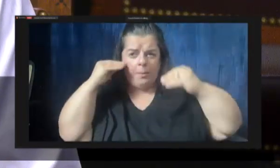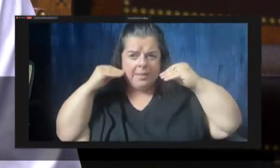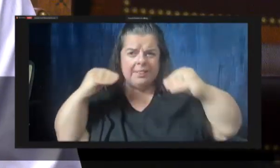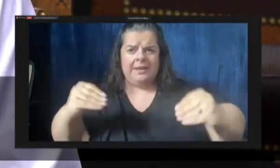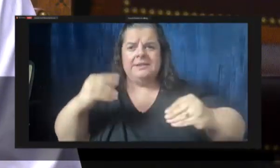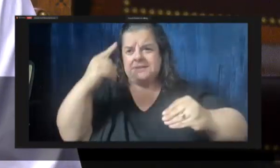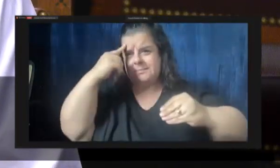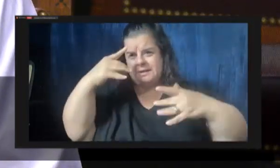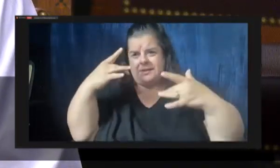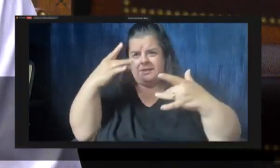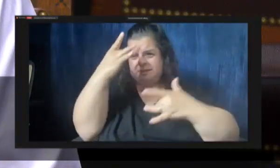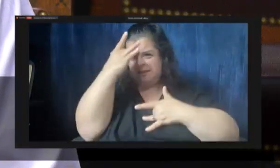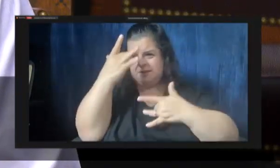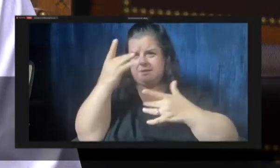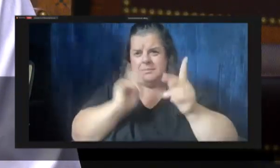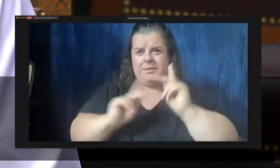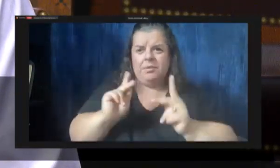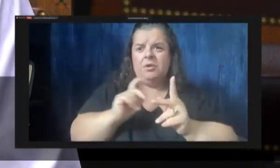etc.